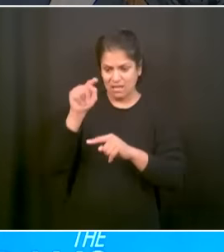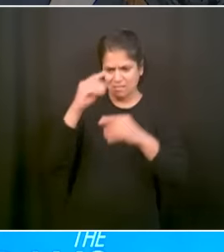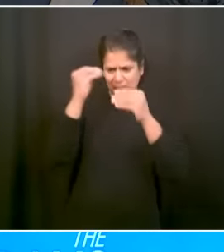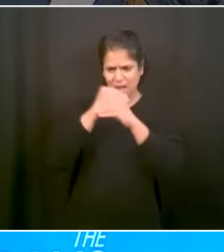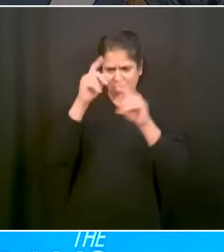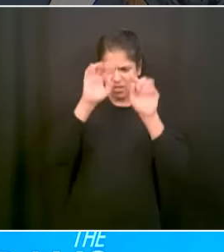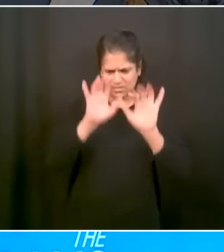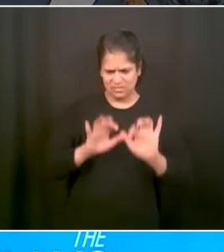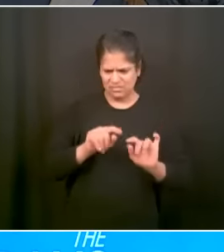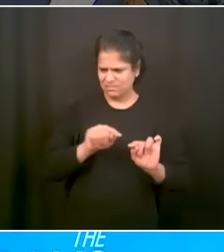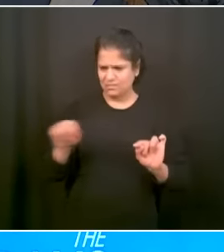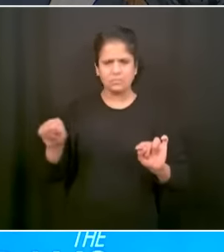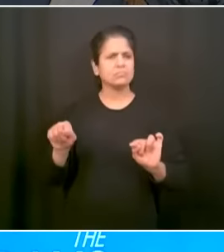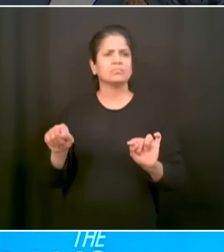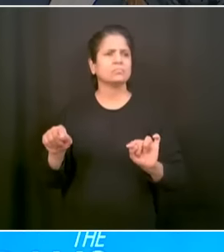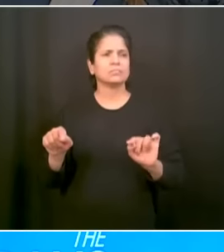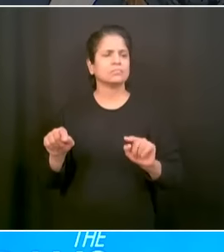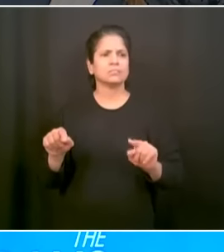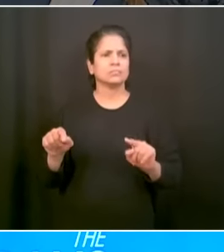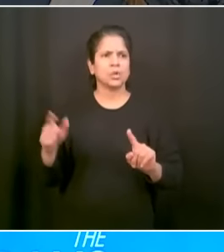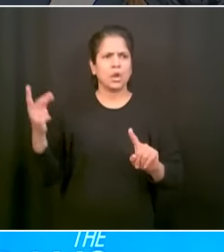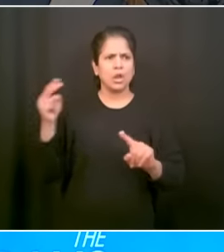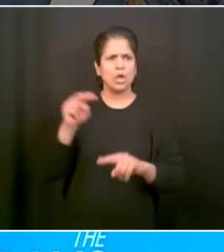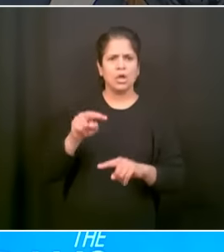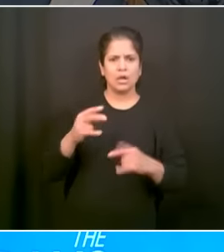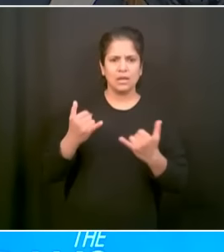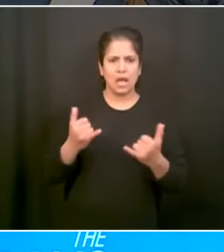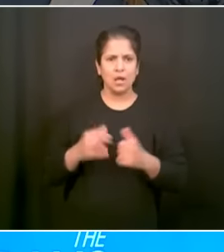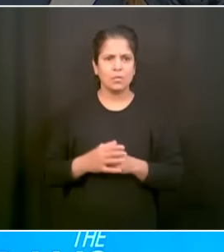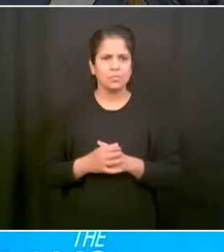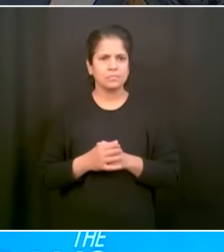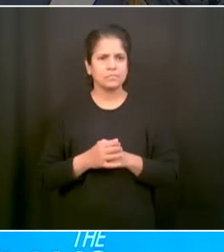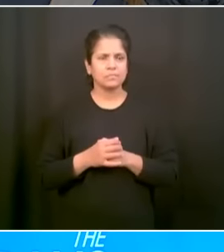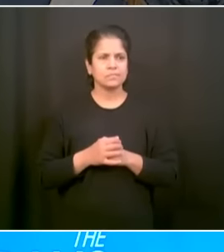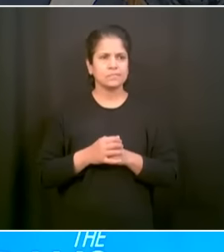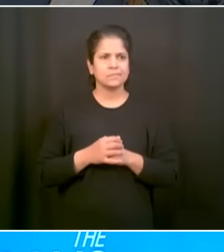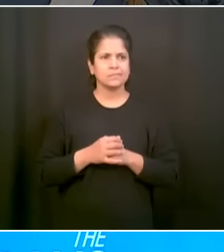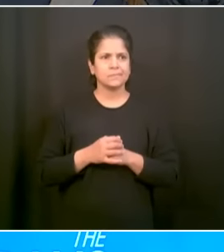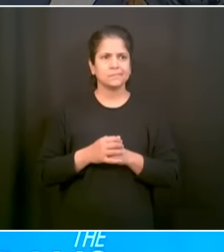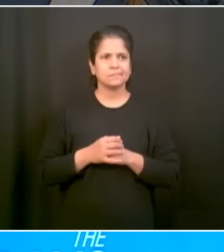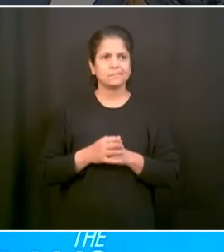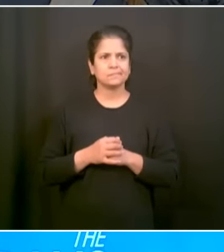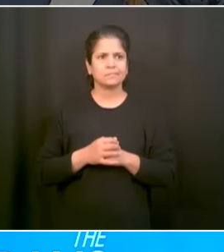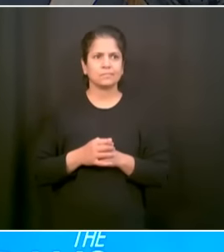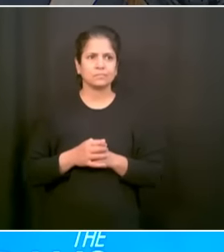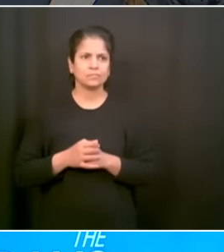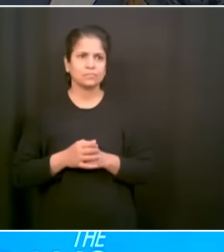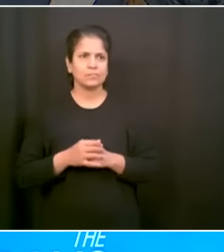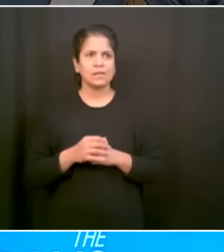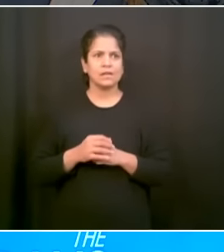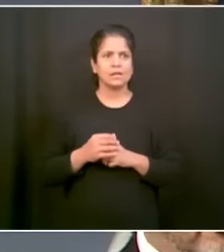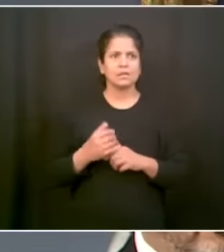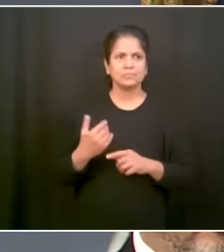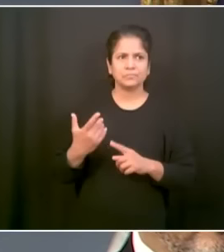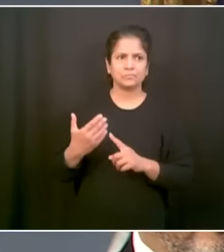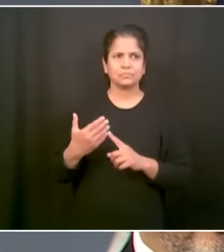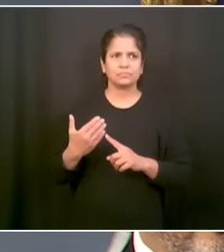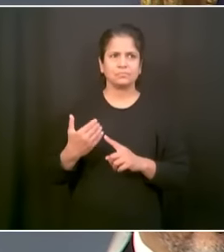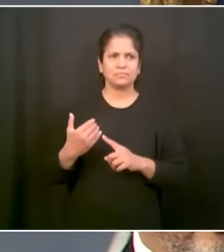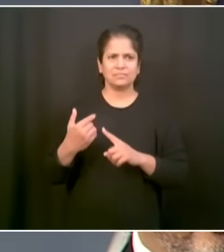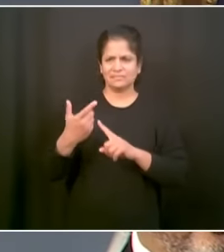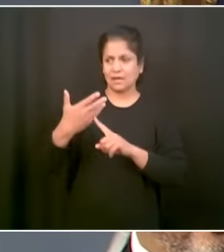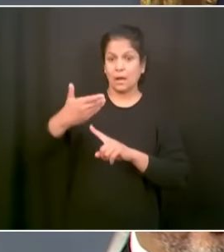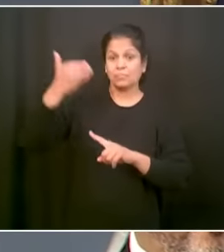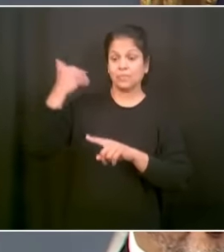agency cuts or eliminating vacancies, which the past administration has been criticized for, on the table for you? Yeah, I think there is a